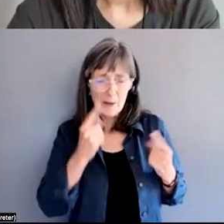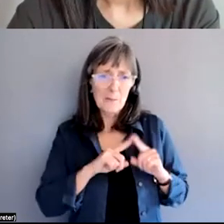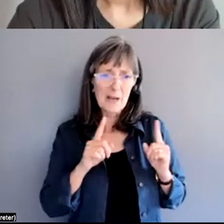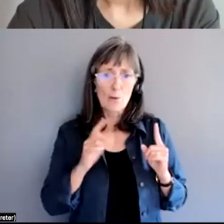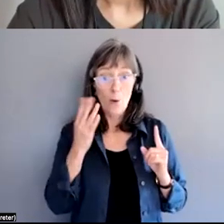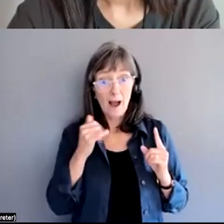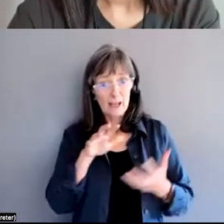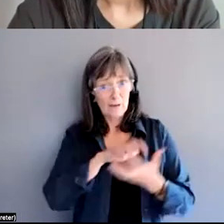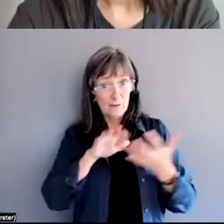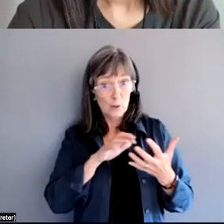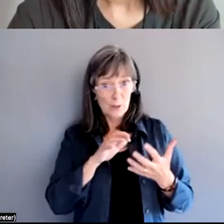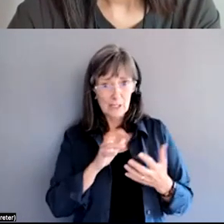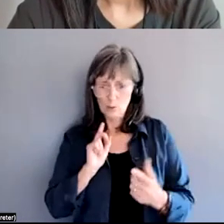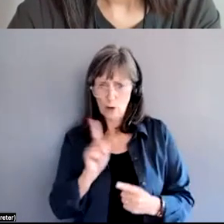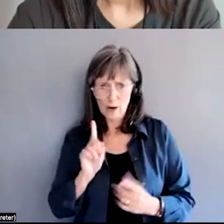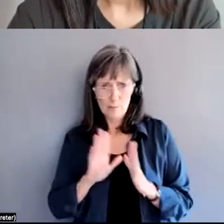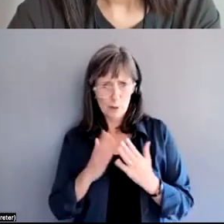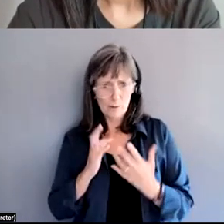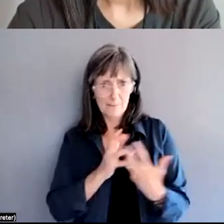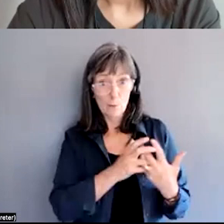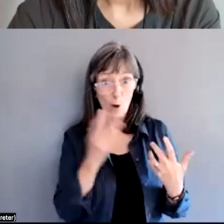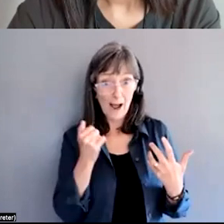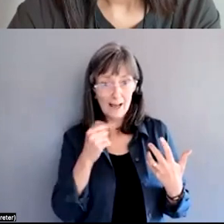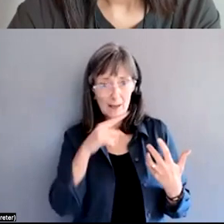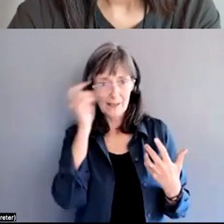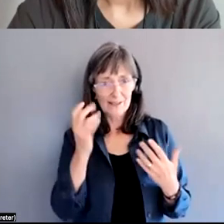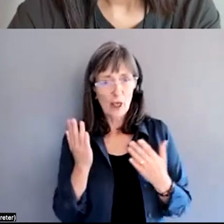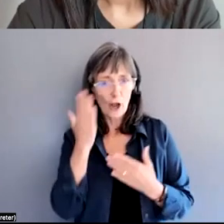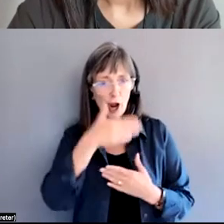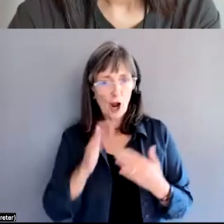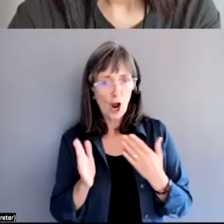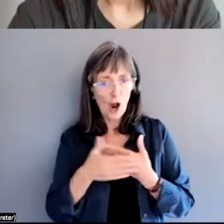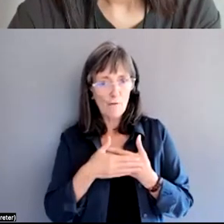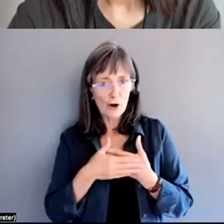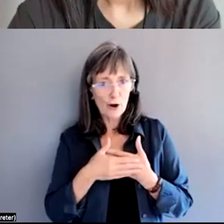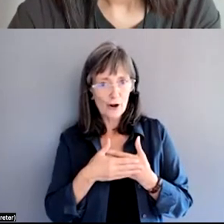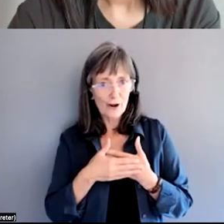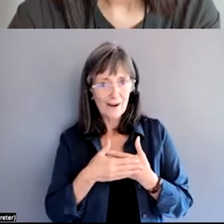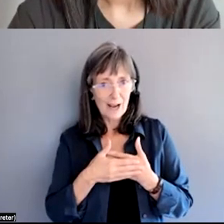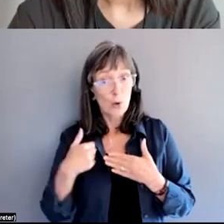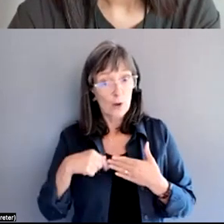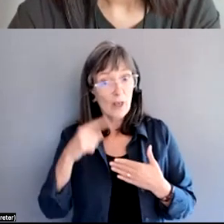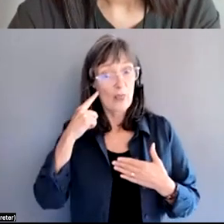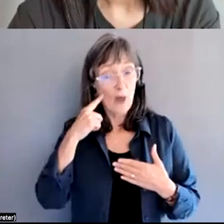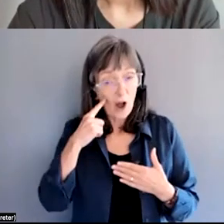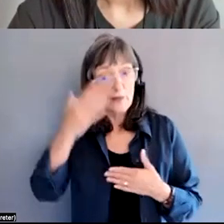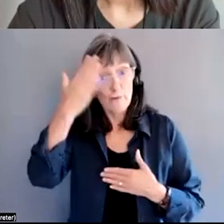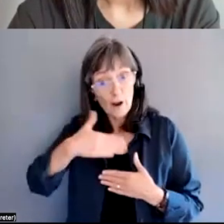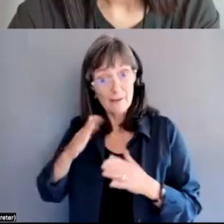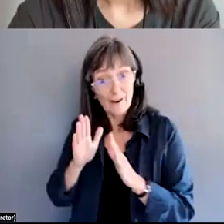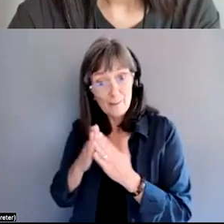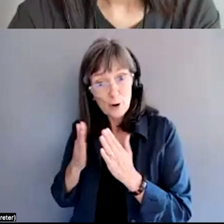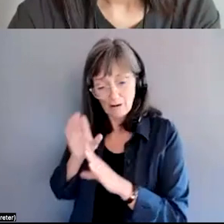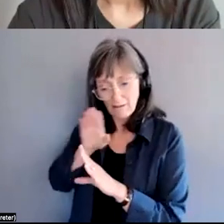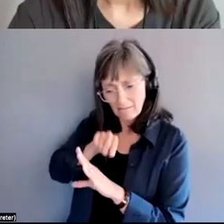confusion sometimes is the cover. Is it we went in with a set of expectations because of certain